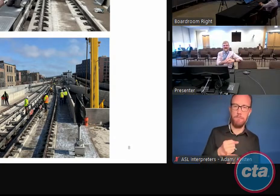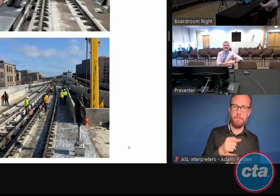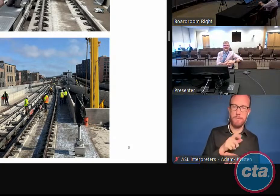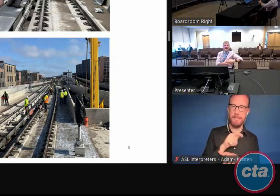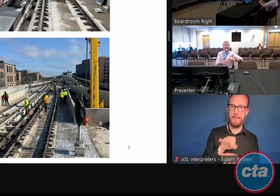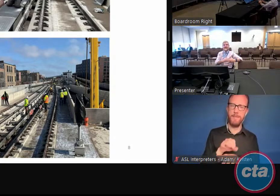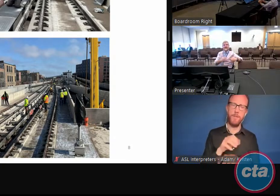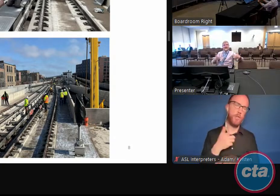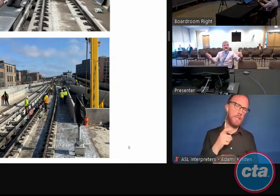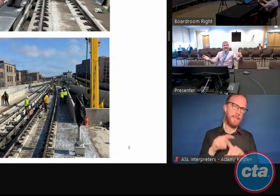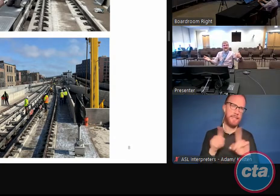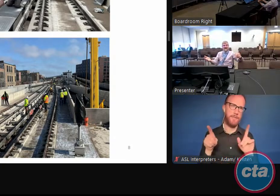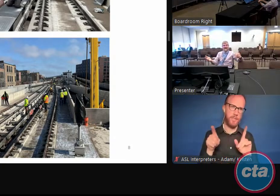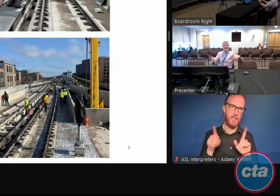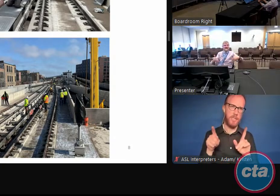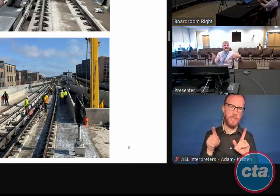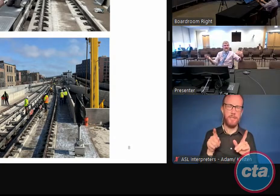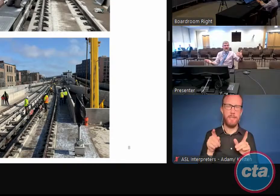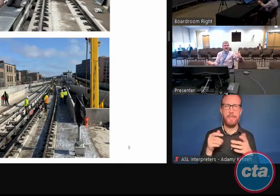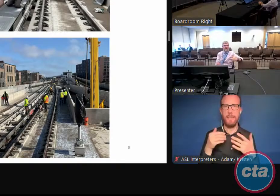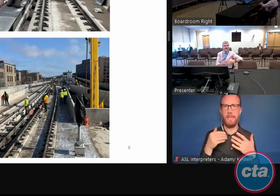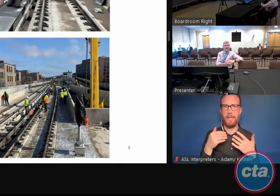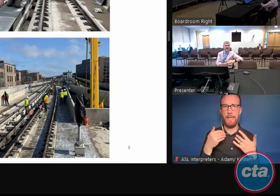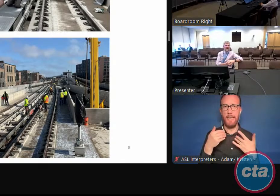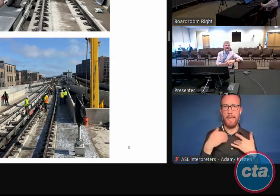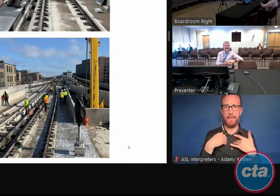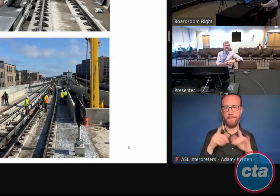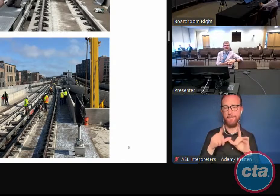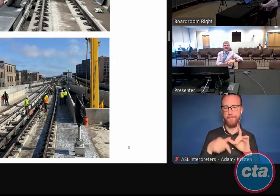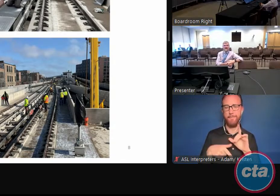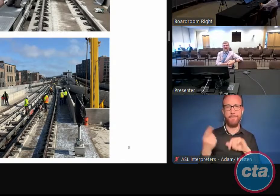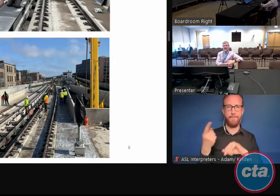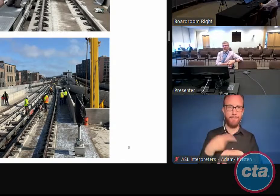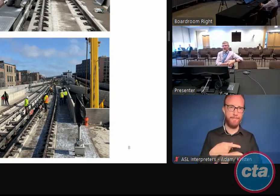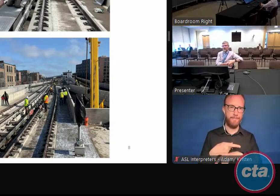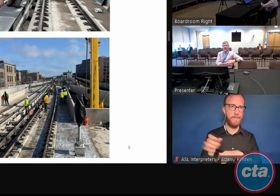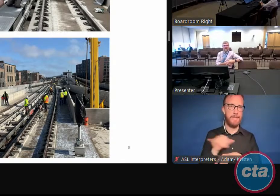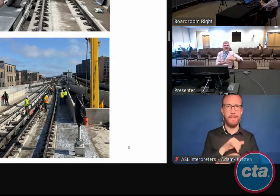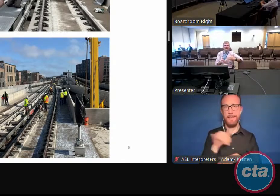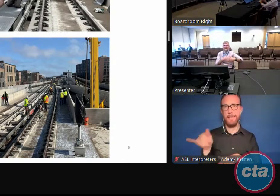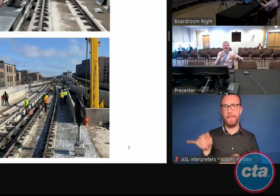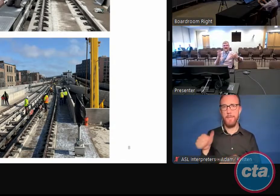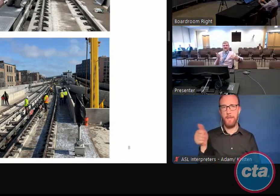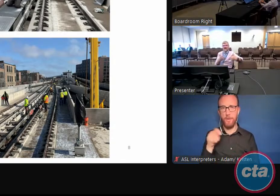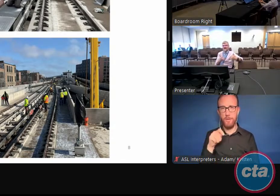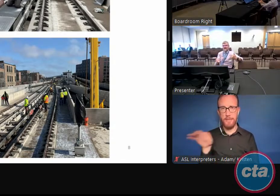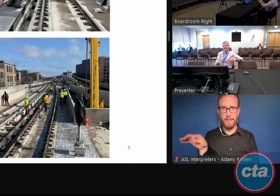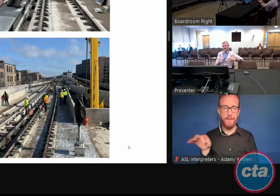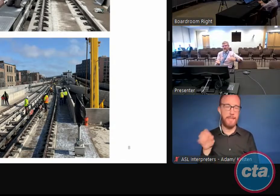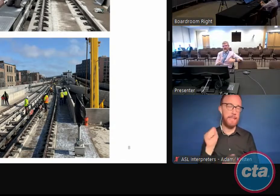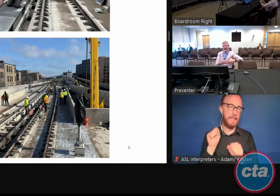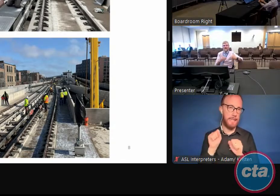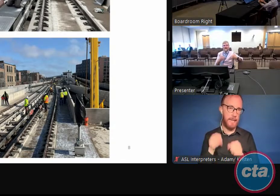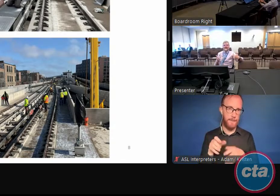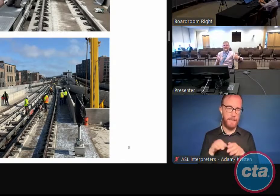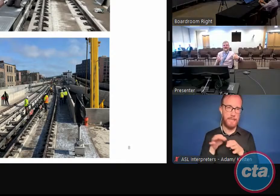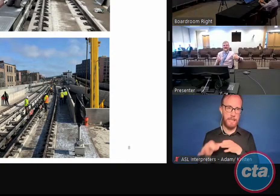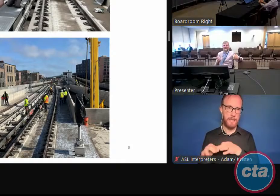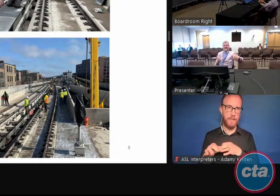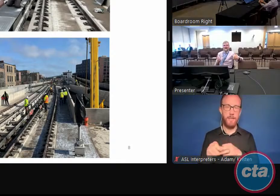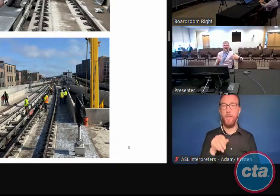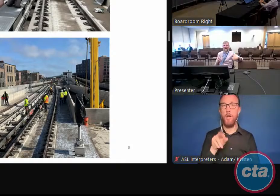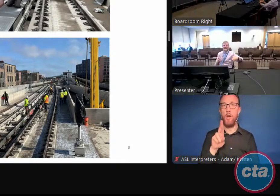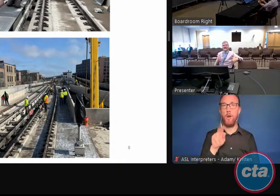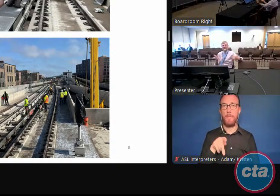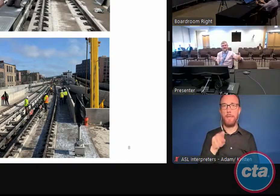that sense. It does have a sunset to it, like other TIFs. Those can be extended. So the RPM TIF was